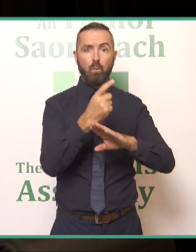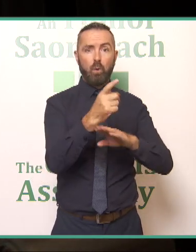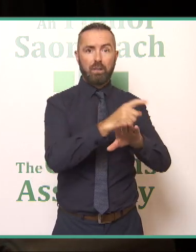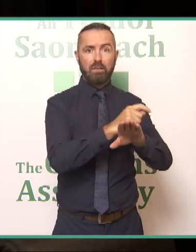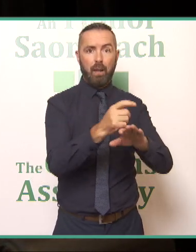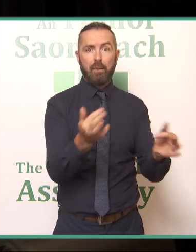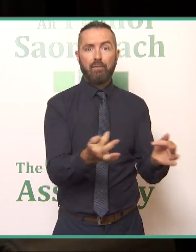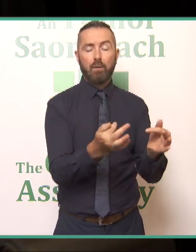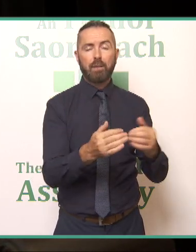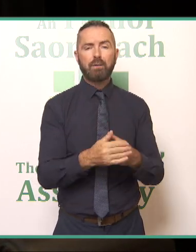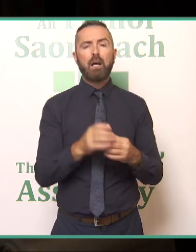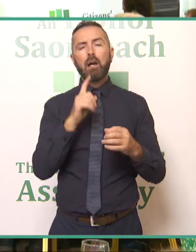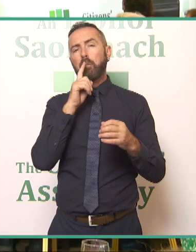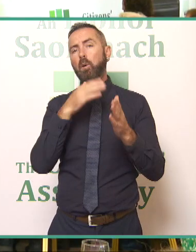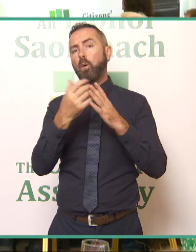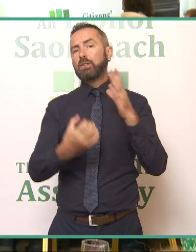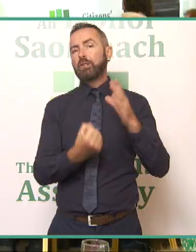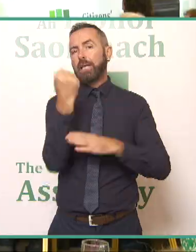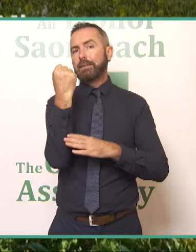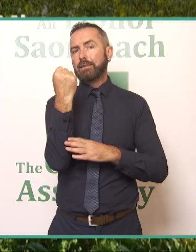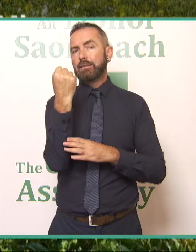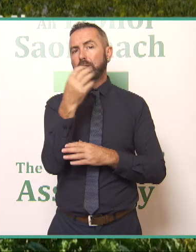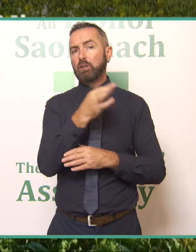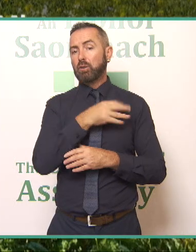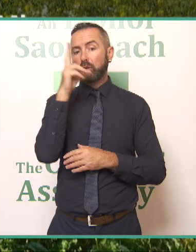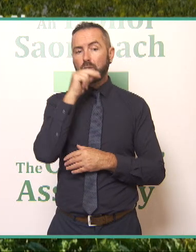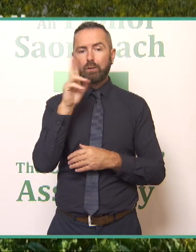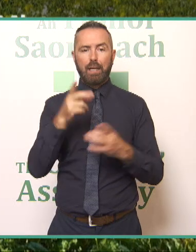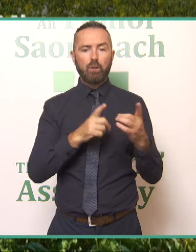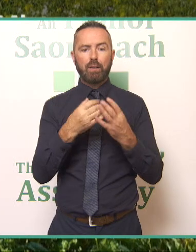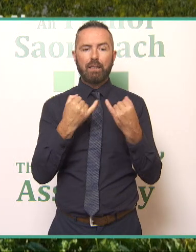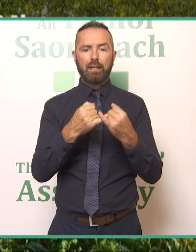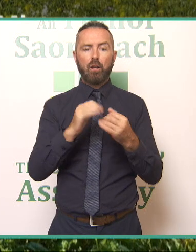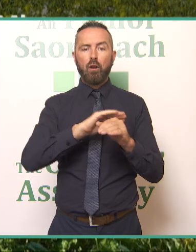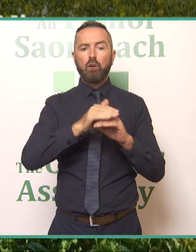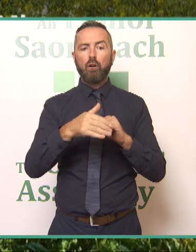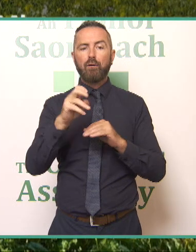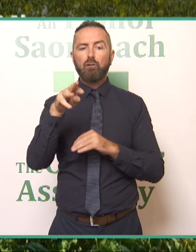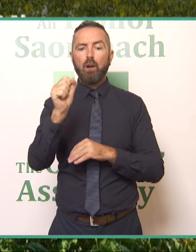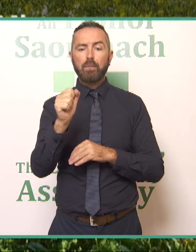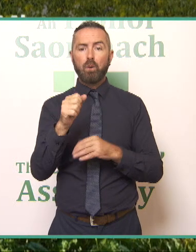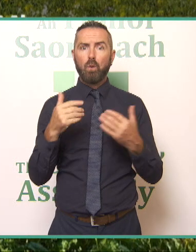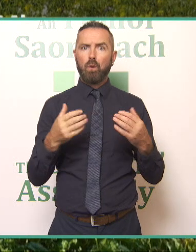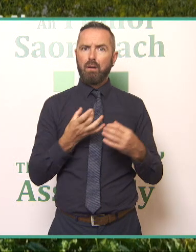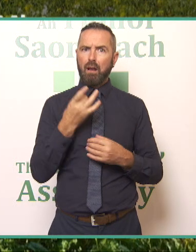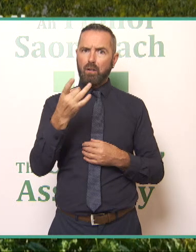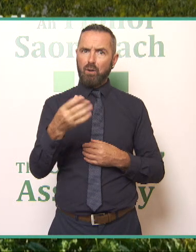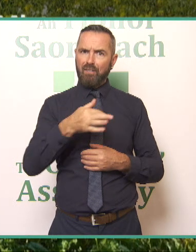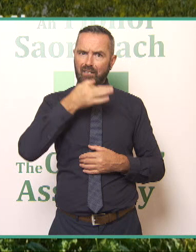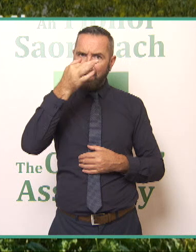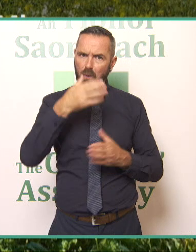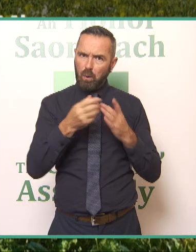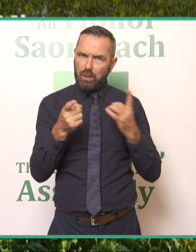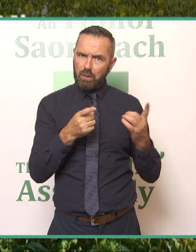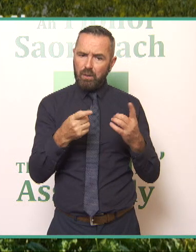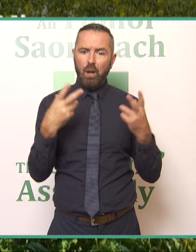However, successes. What's the good news story? We can do awesome things like cover crops, which a neighbour came up to me. He's like, Maurice, are you growing a field of flowers? What are you doing? I